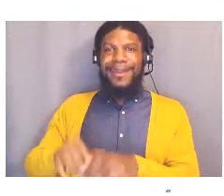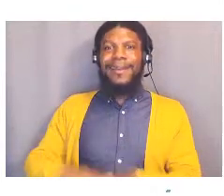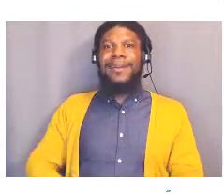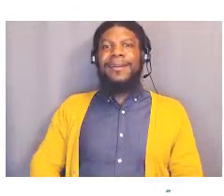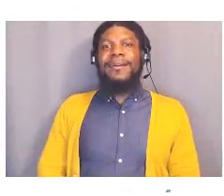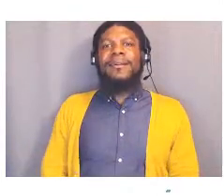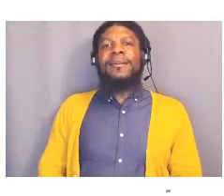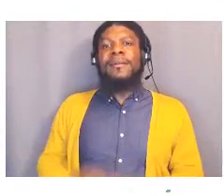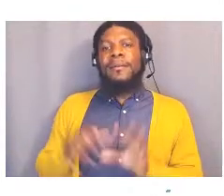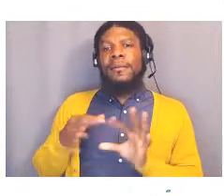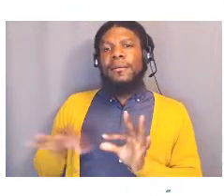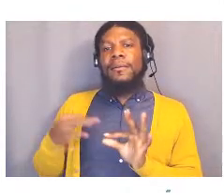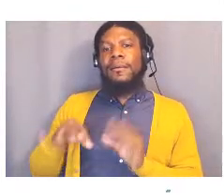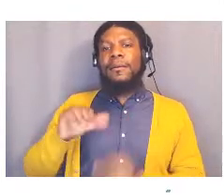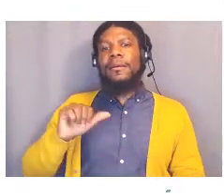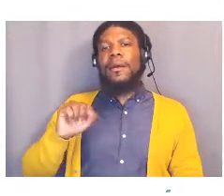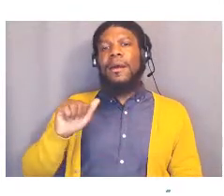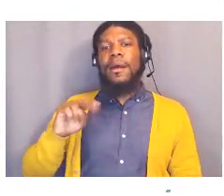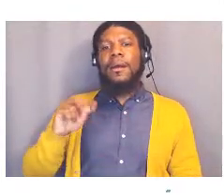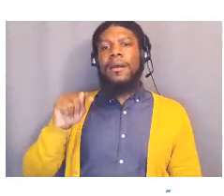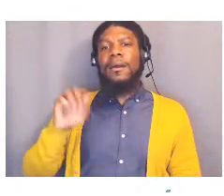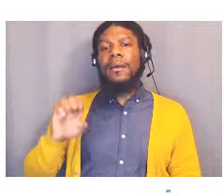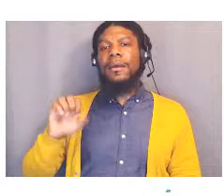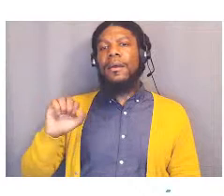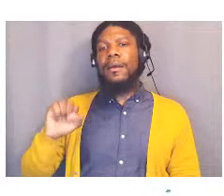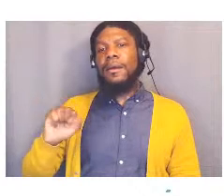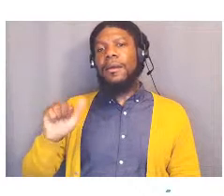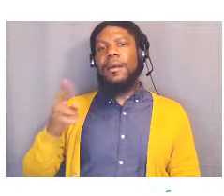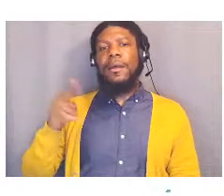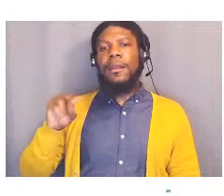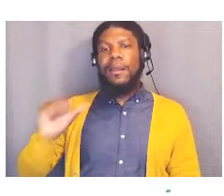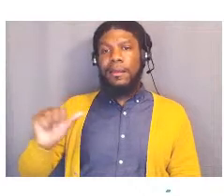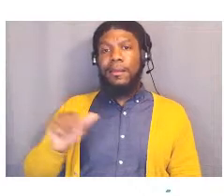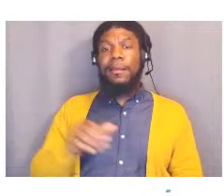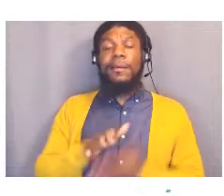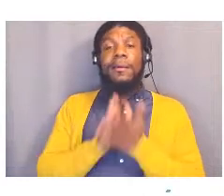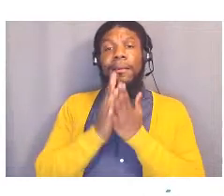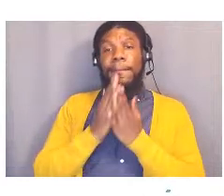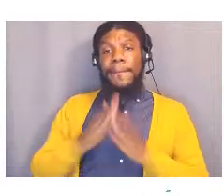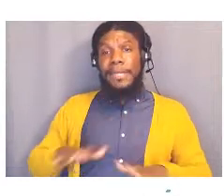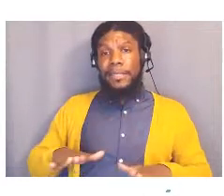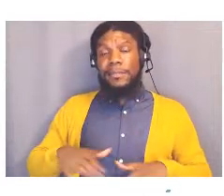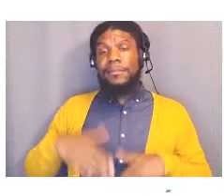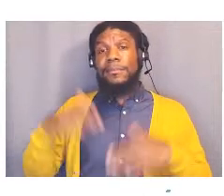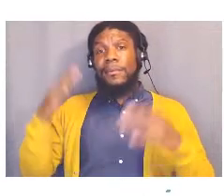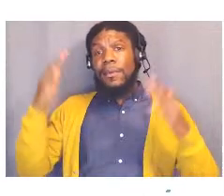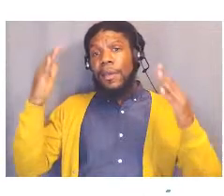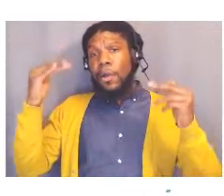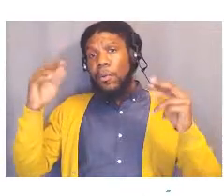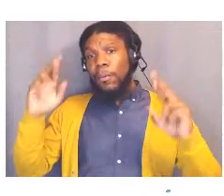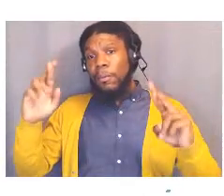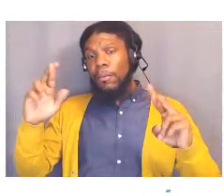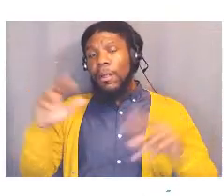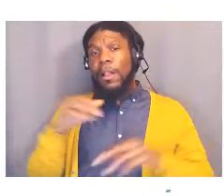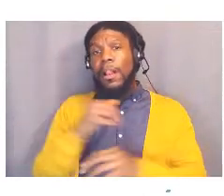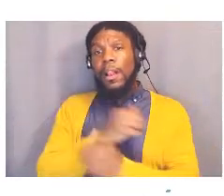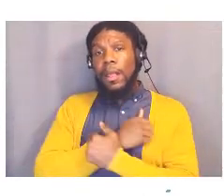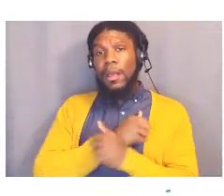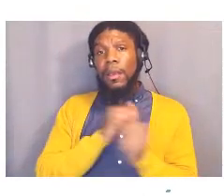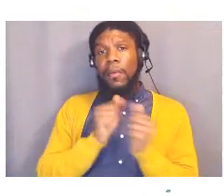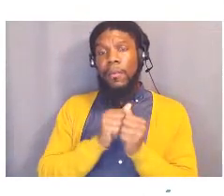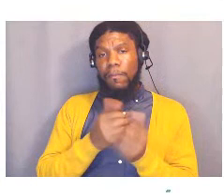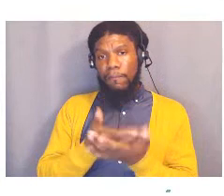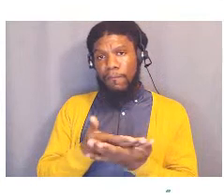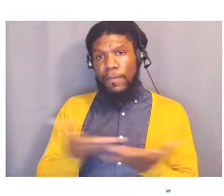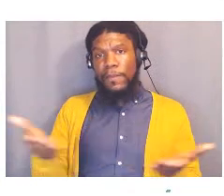Asante Sana, Asante Sana. Peace, hope, and love be with all of you.